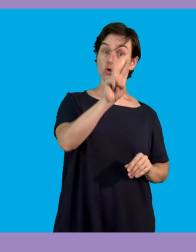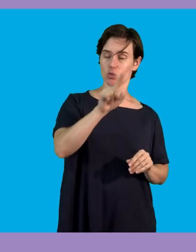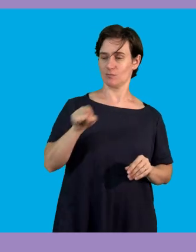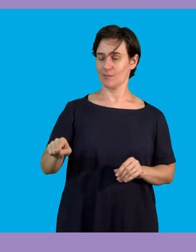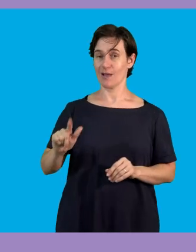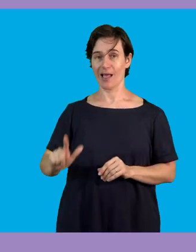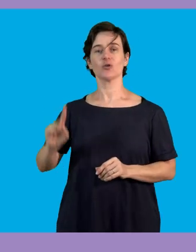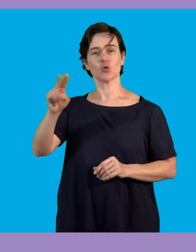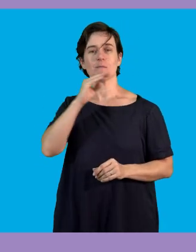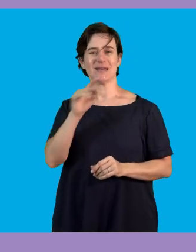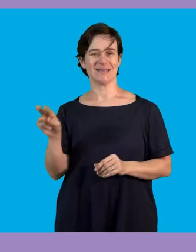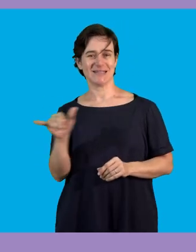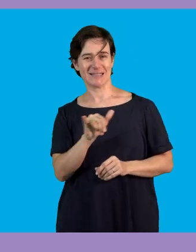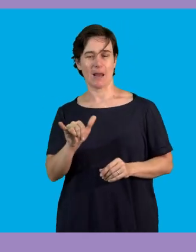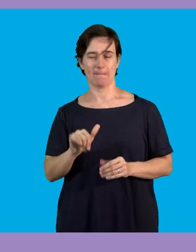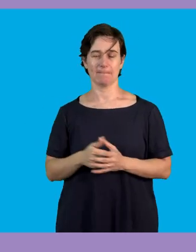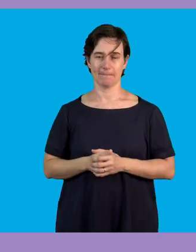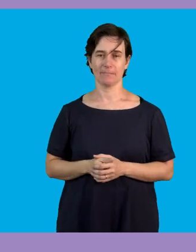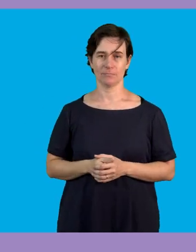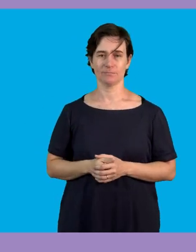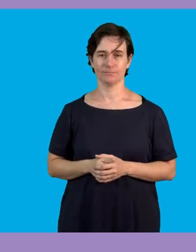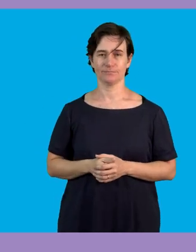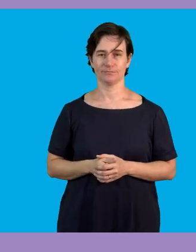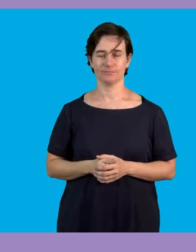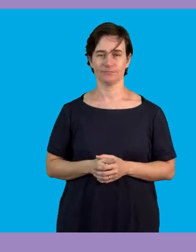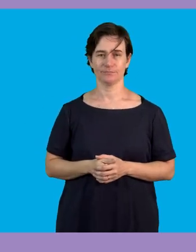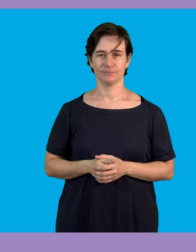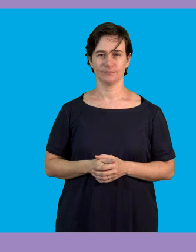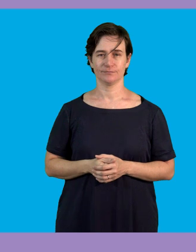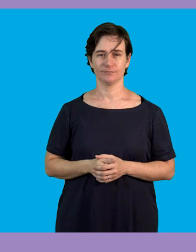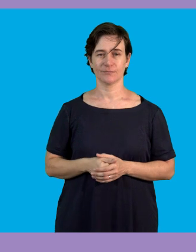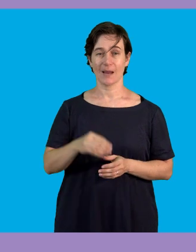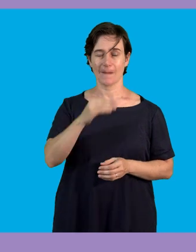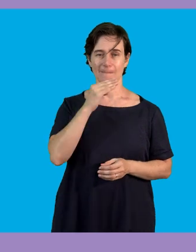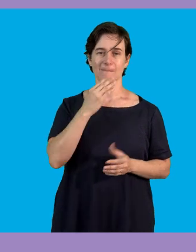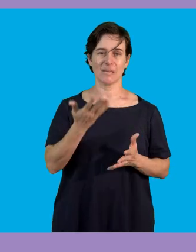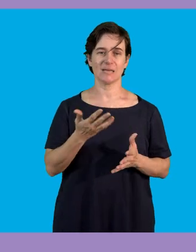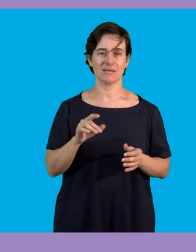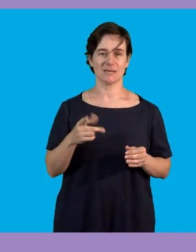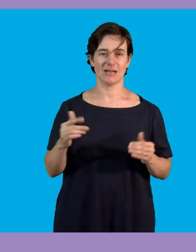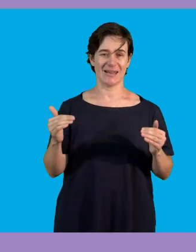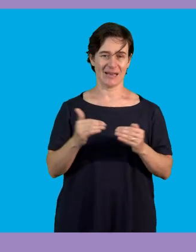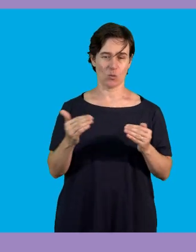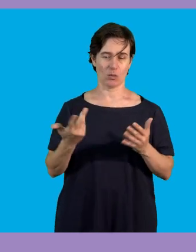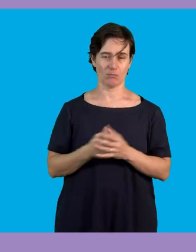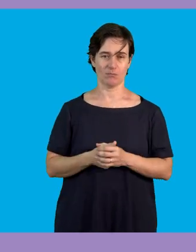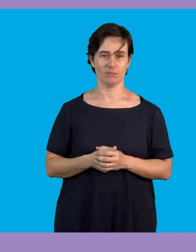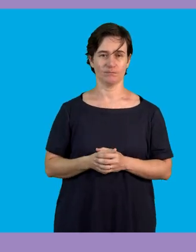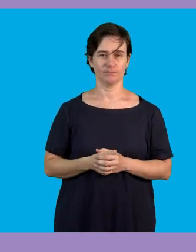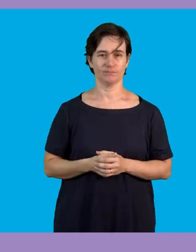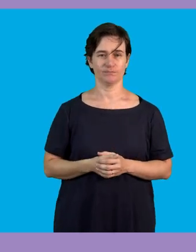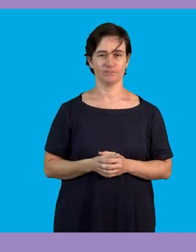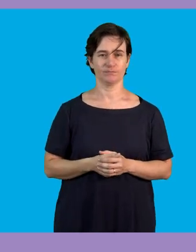Now that we have a square on both sides, and that means the bases are equal,